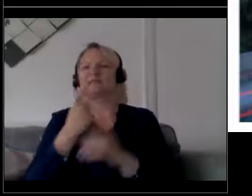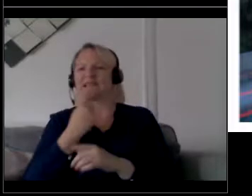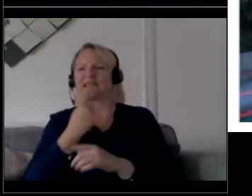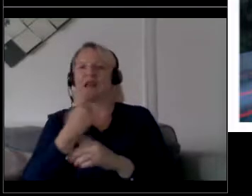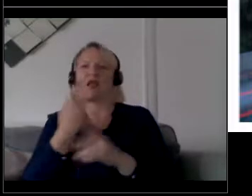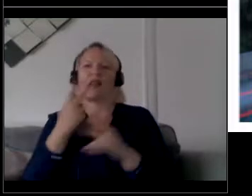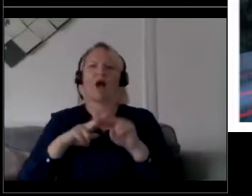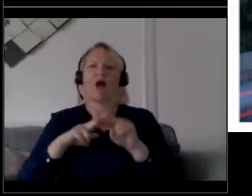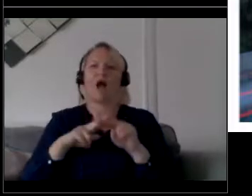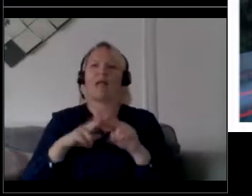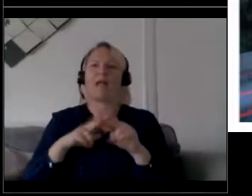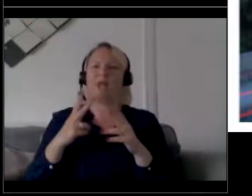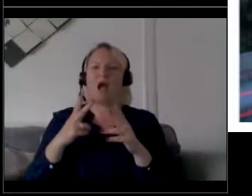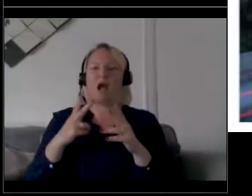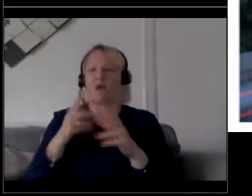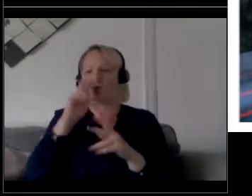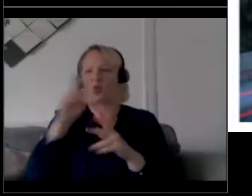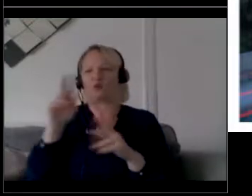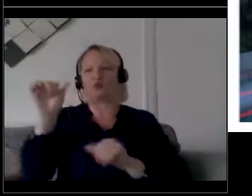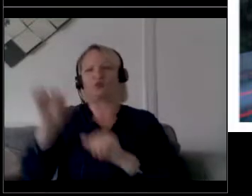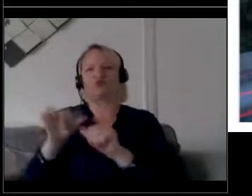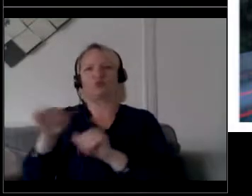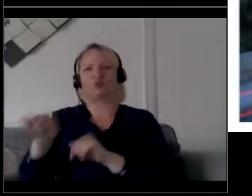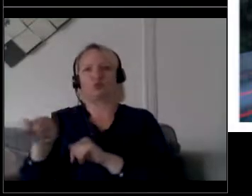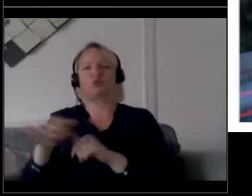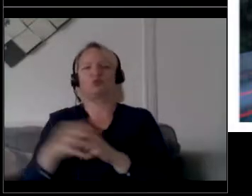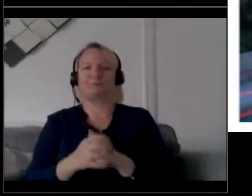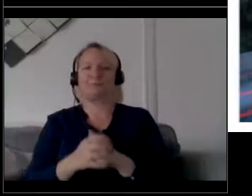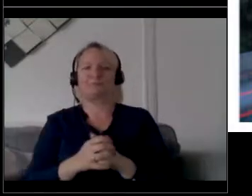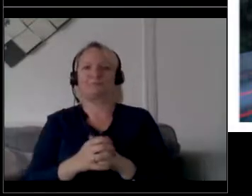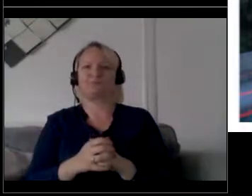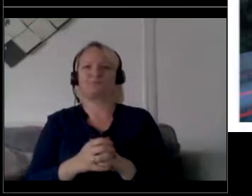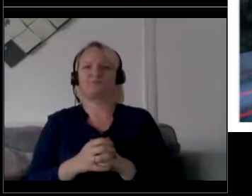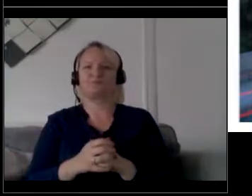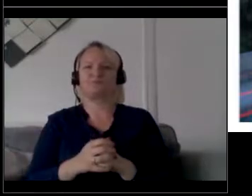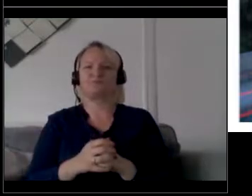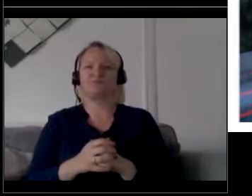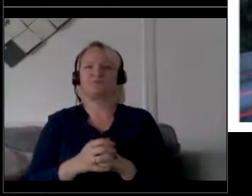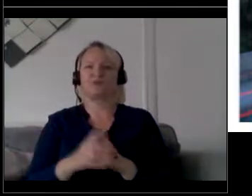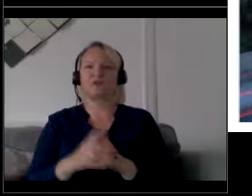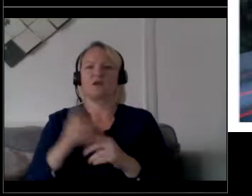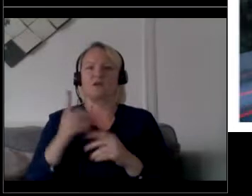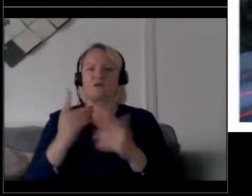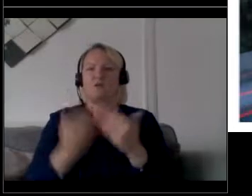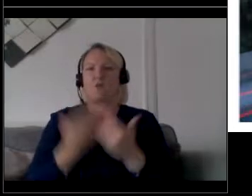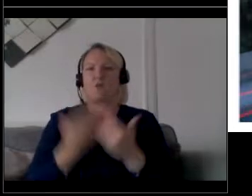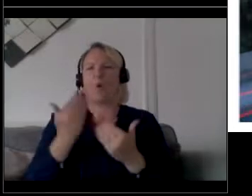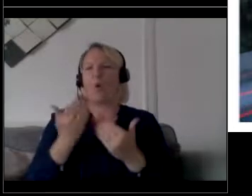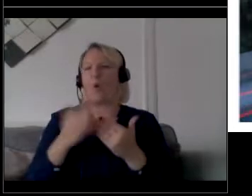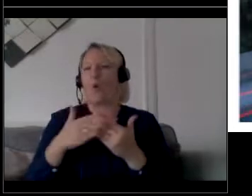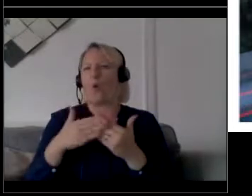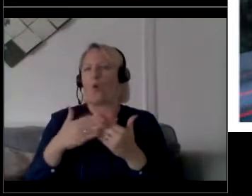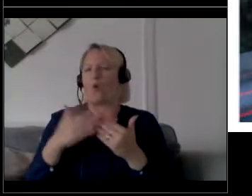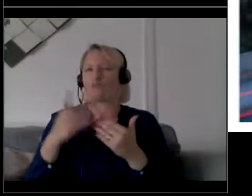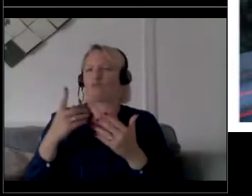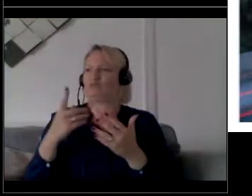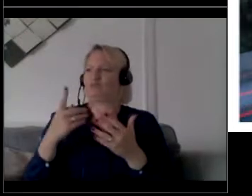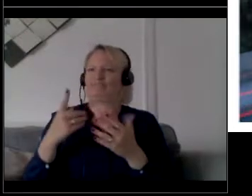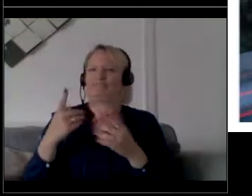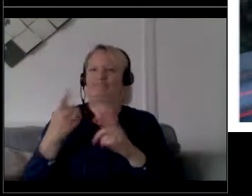rather than rebar reinforced, the traditional reinforced concrete, and that